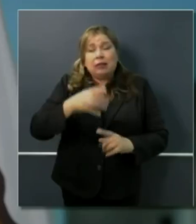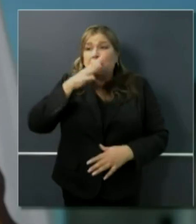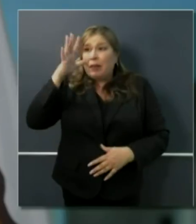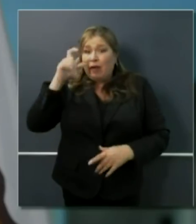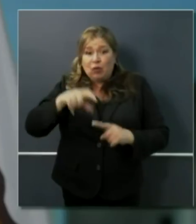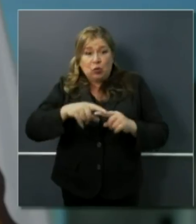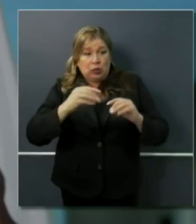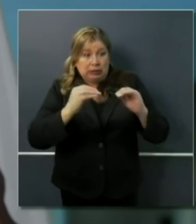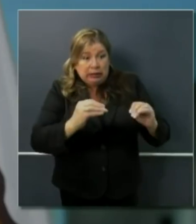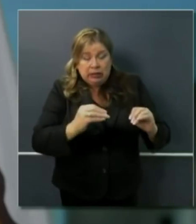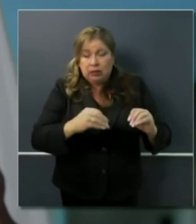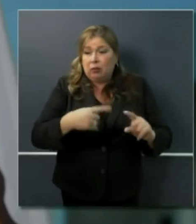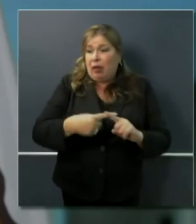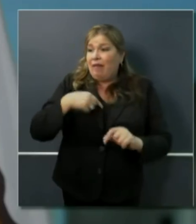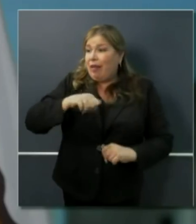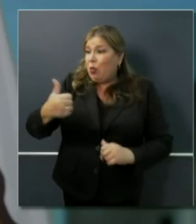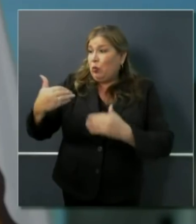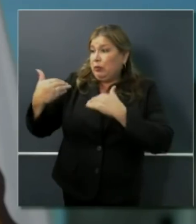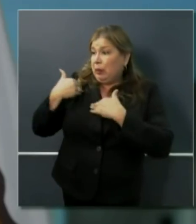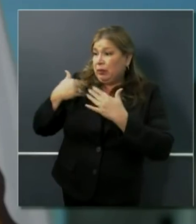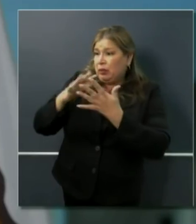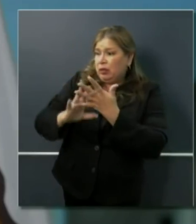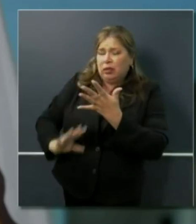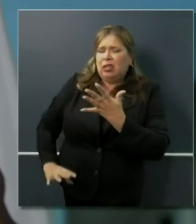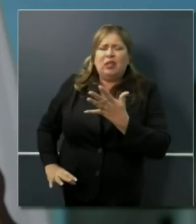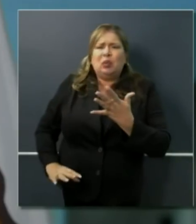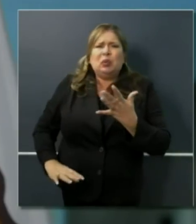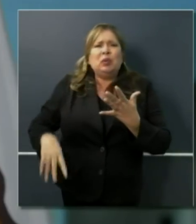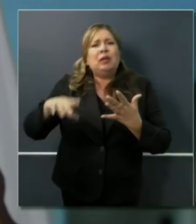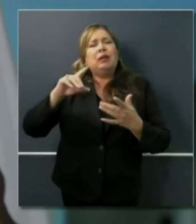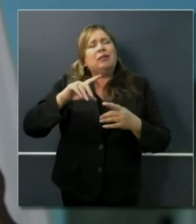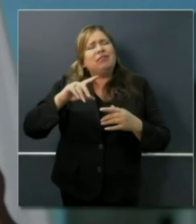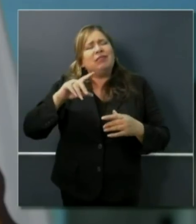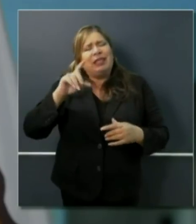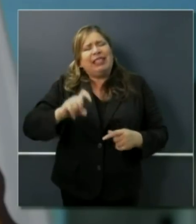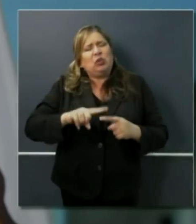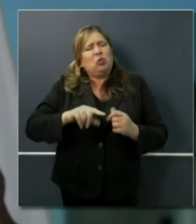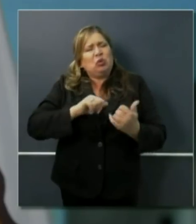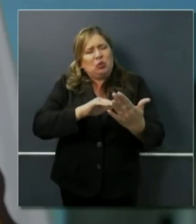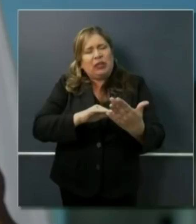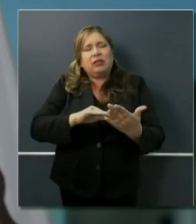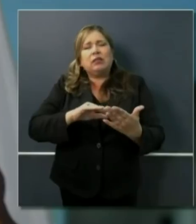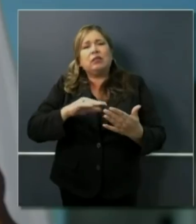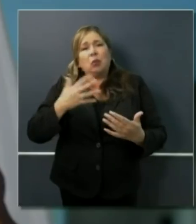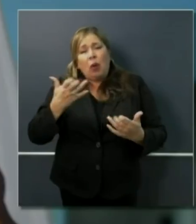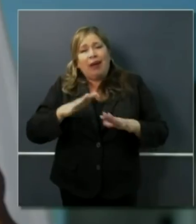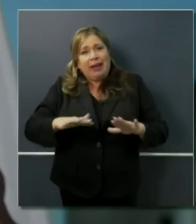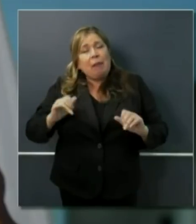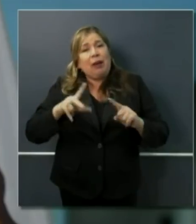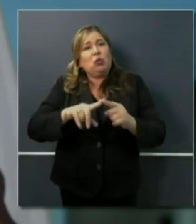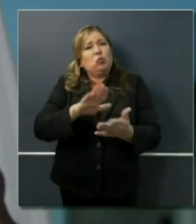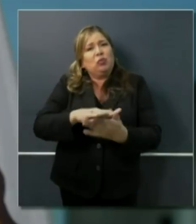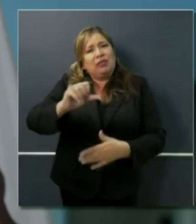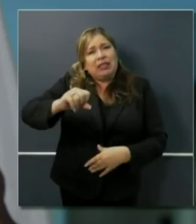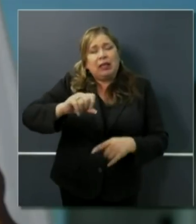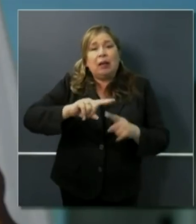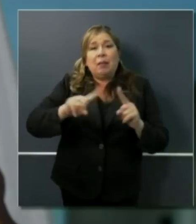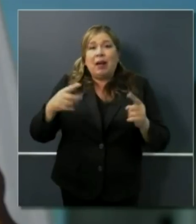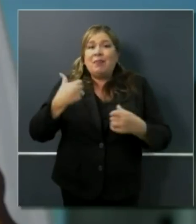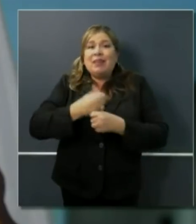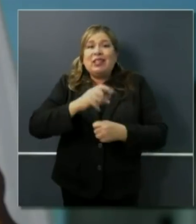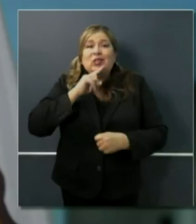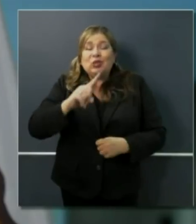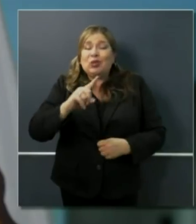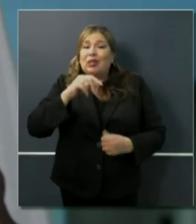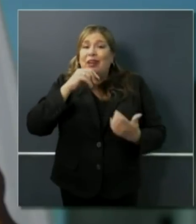household. And we just need to do it in a safe way so that those kids are not going to school, getting infected, and then coming back home and